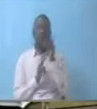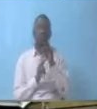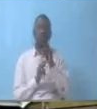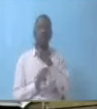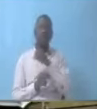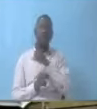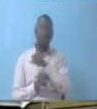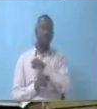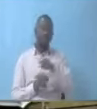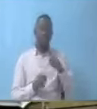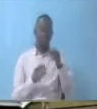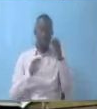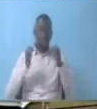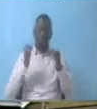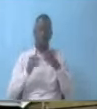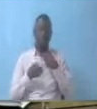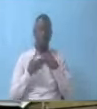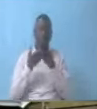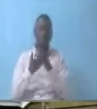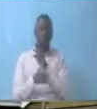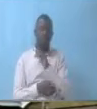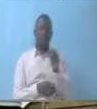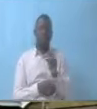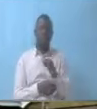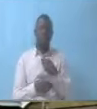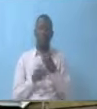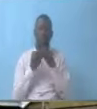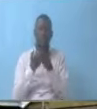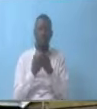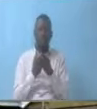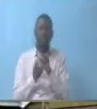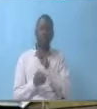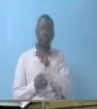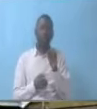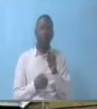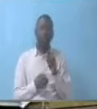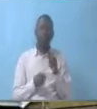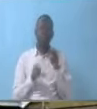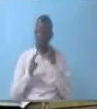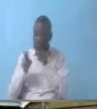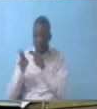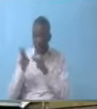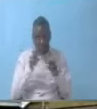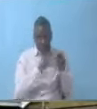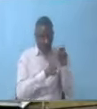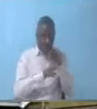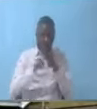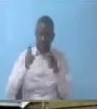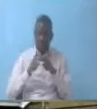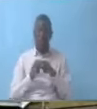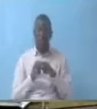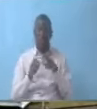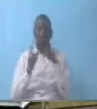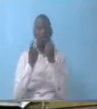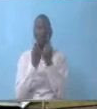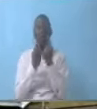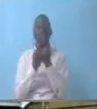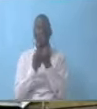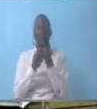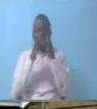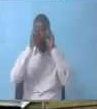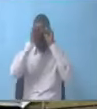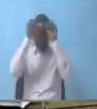provided provisions, mainly made provisions for tracing illegally gotten property, right down to its destination.